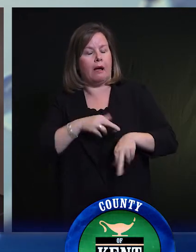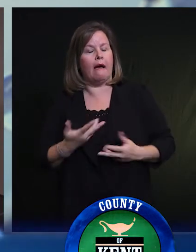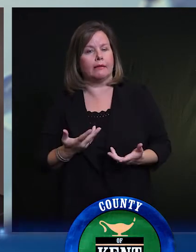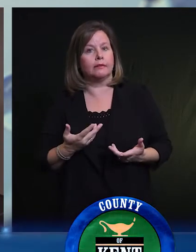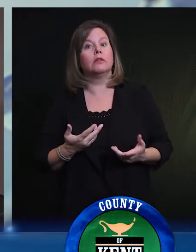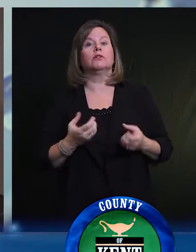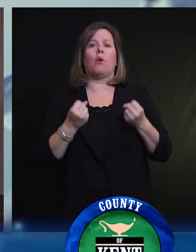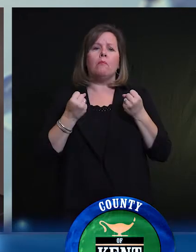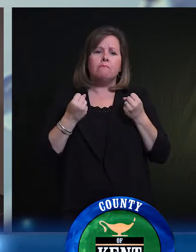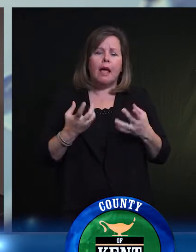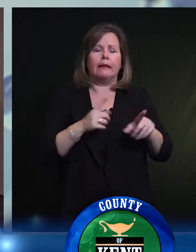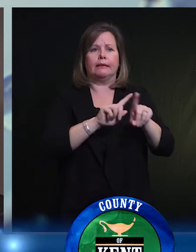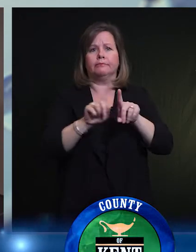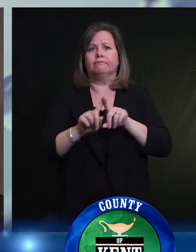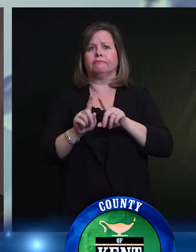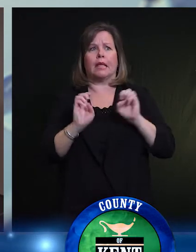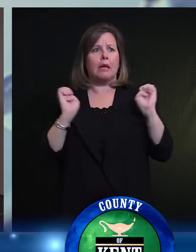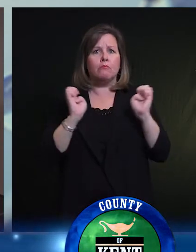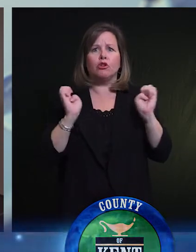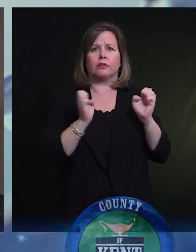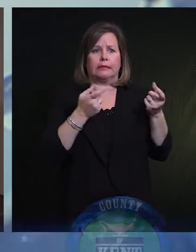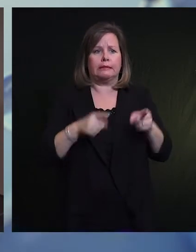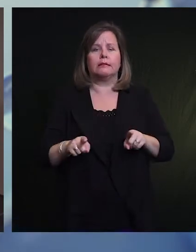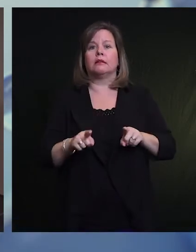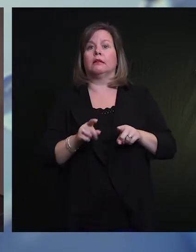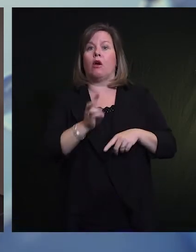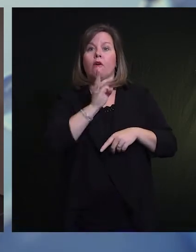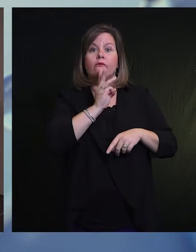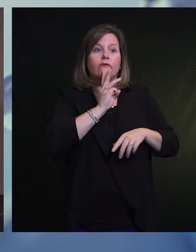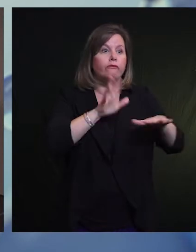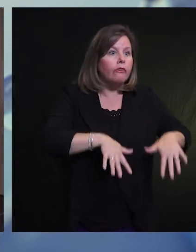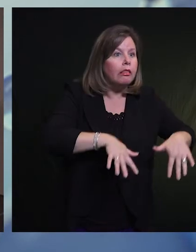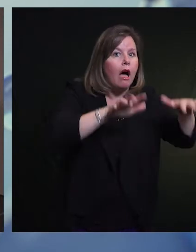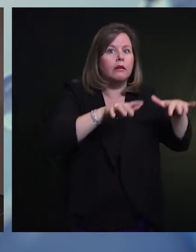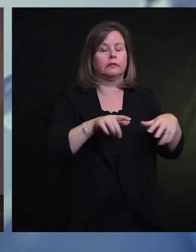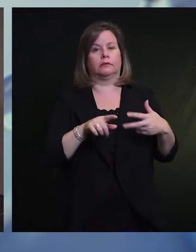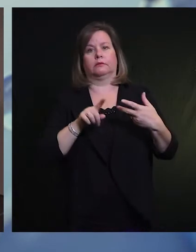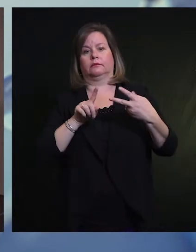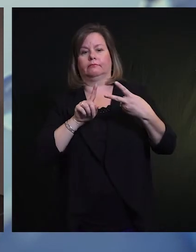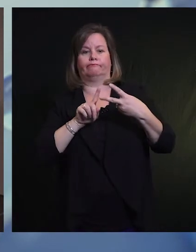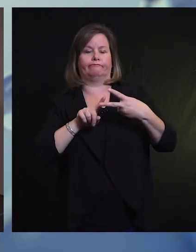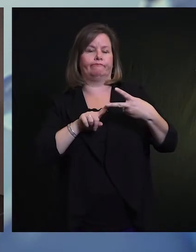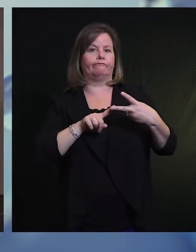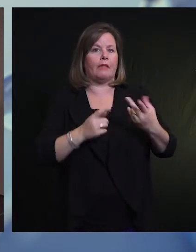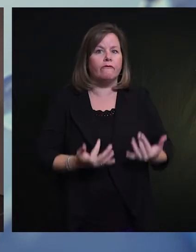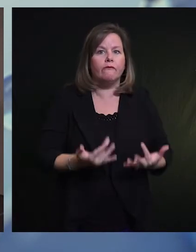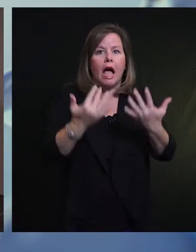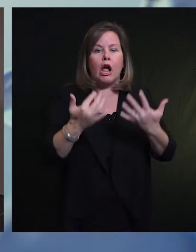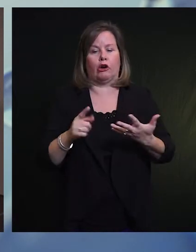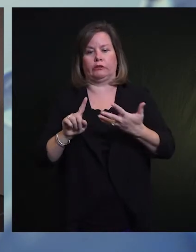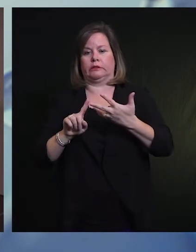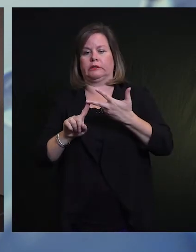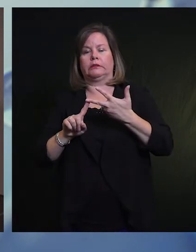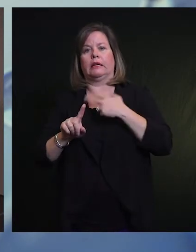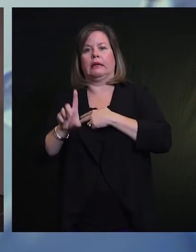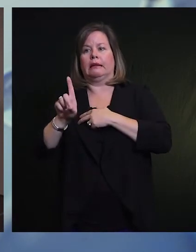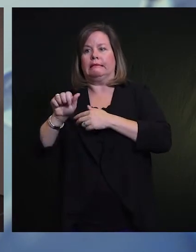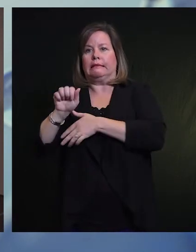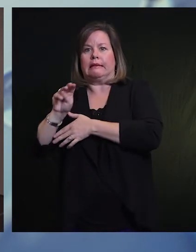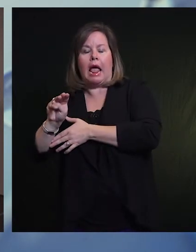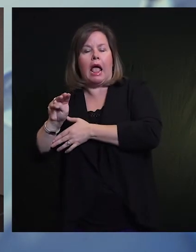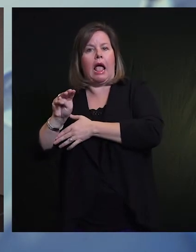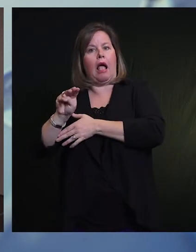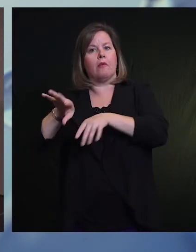response. So many of the emergencies that we see, ranging from floods to fires, to the